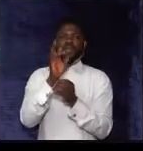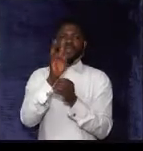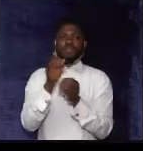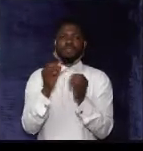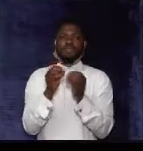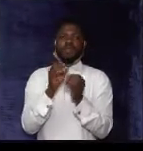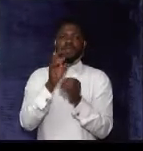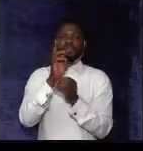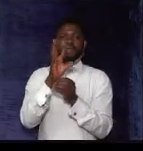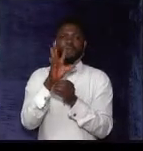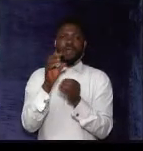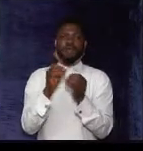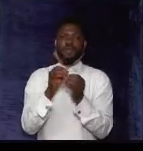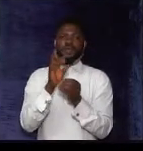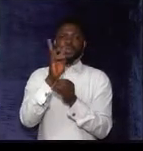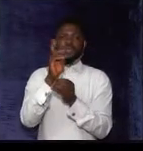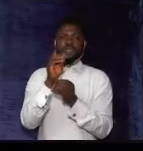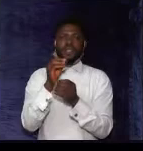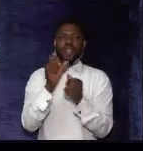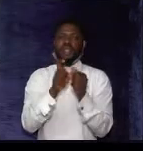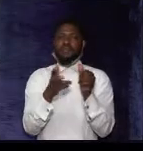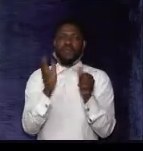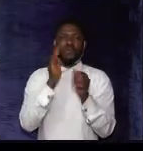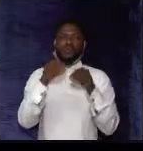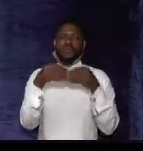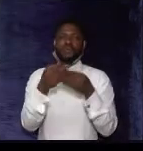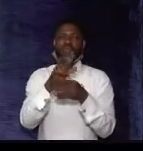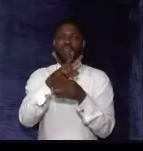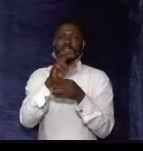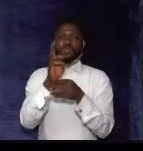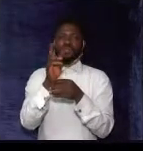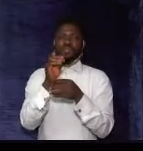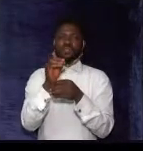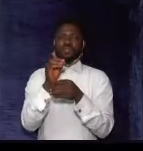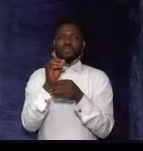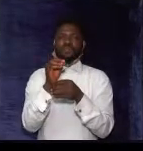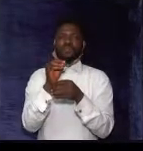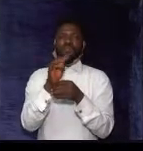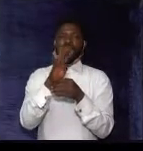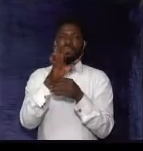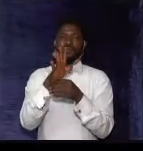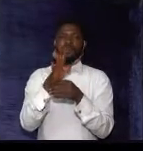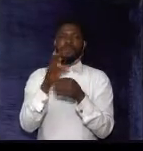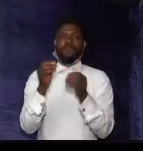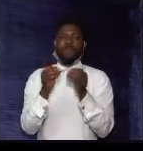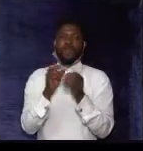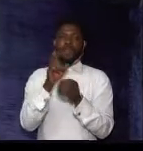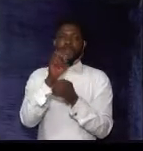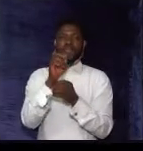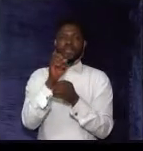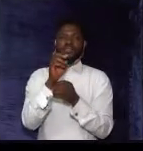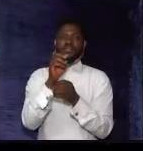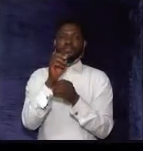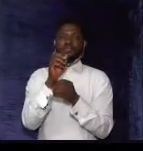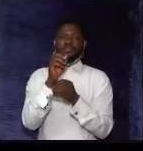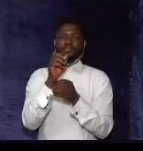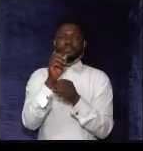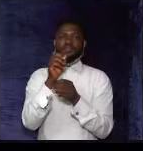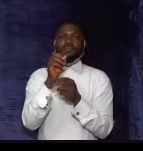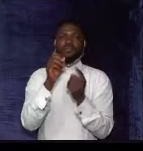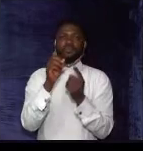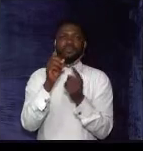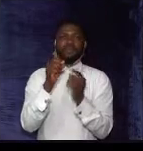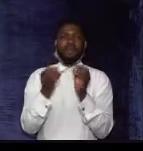90 plus 70 plus 65 plus 60. Everything will give you 360 degrees. Take it again. 45 degrees plus 30,